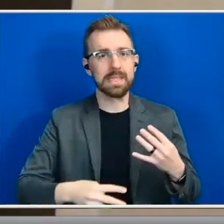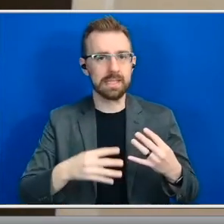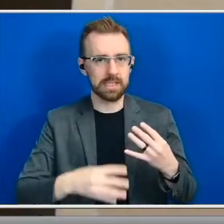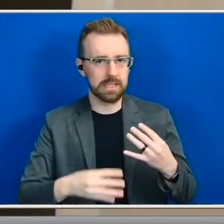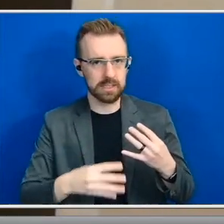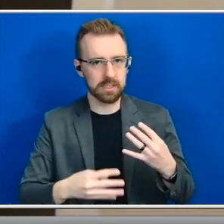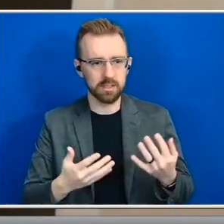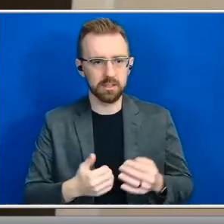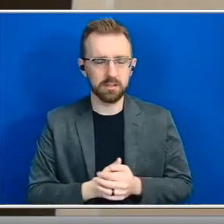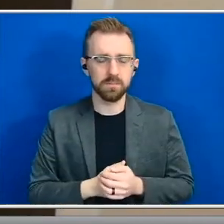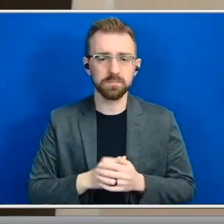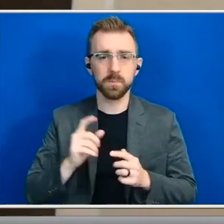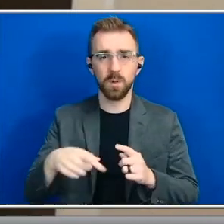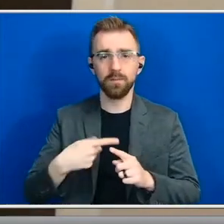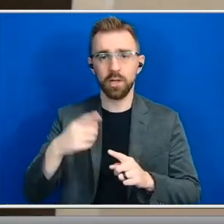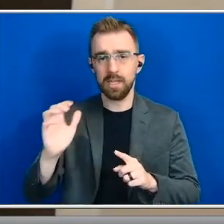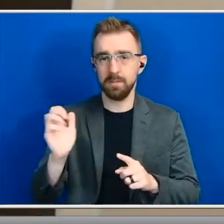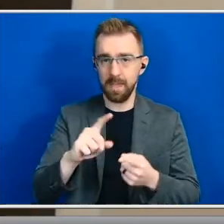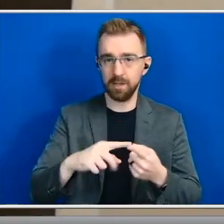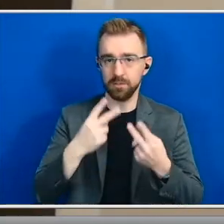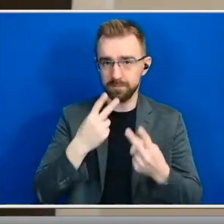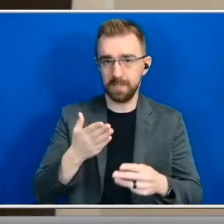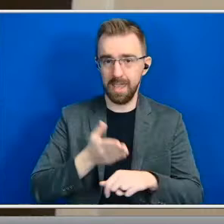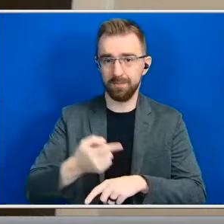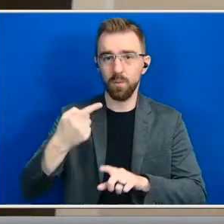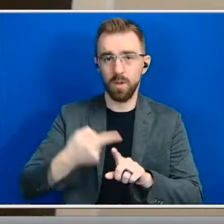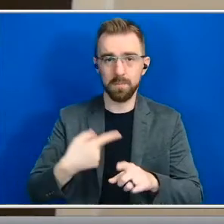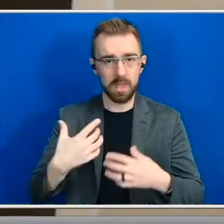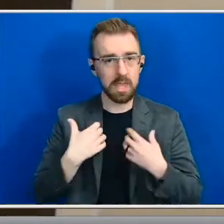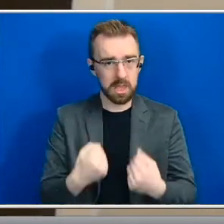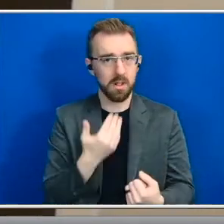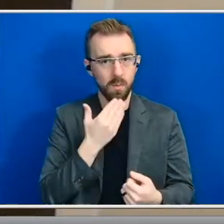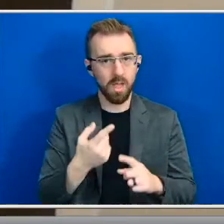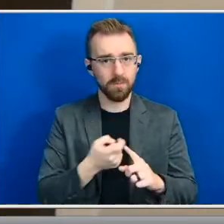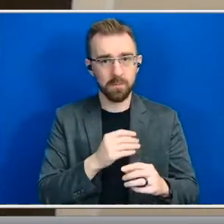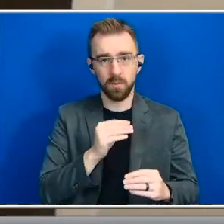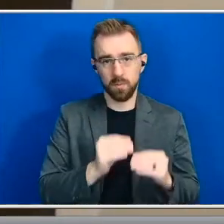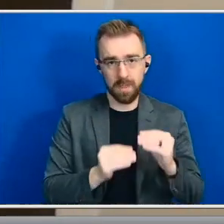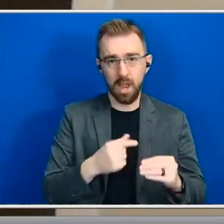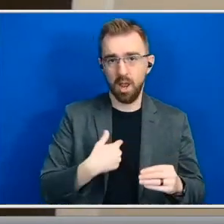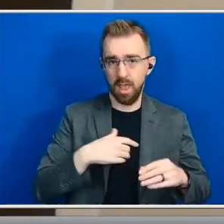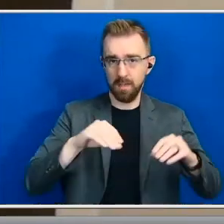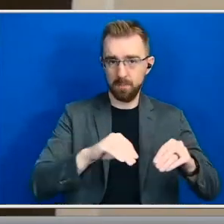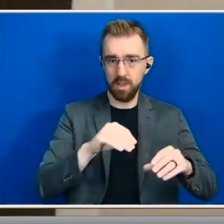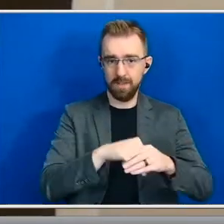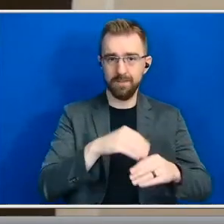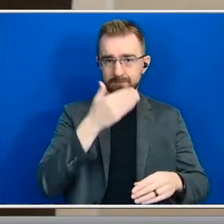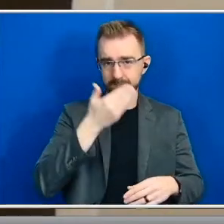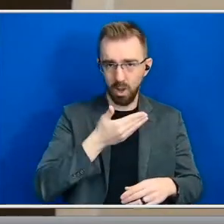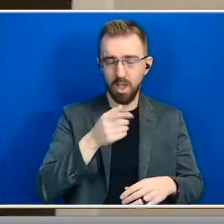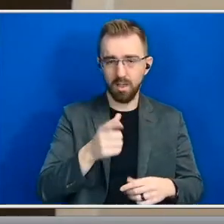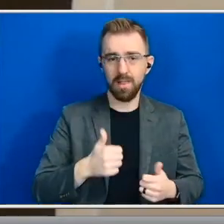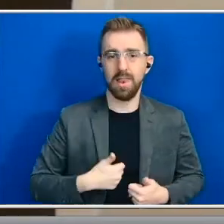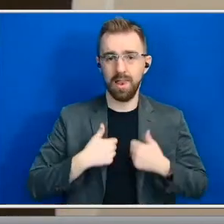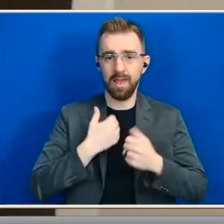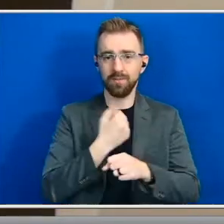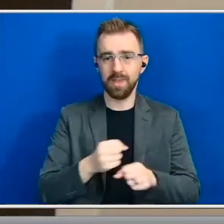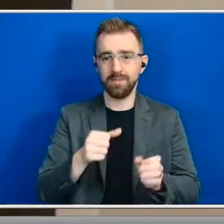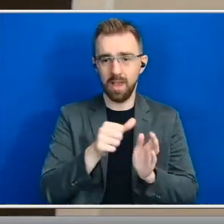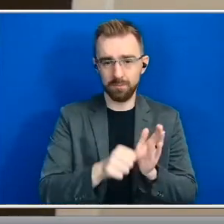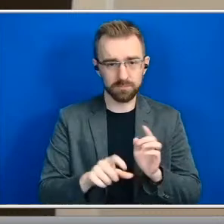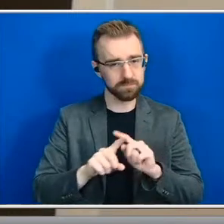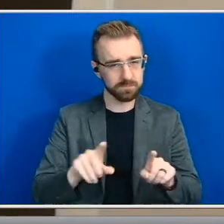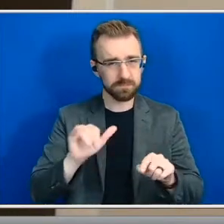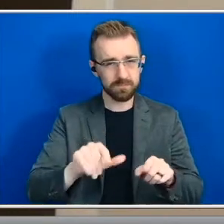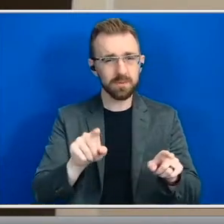And when he came back to see me after a month, he had healed up well from the repair I did in the front, which was the life-saving operation, but that ulcer